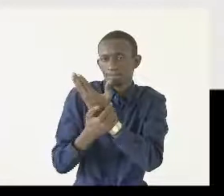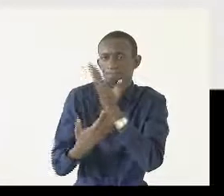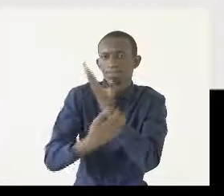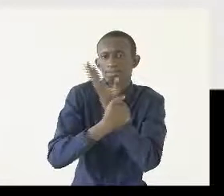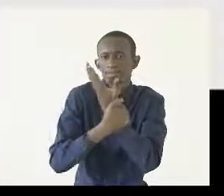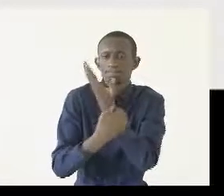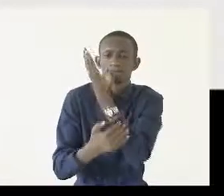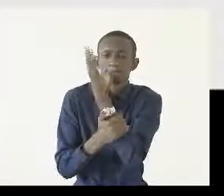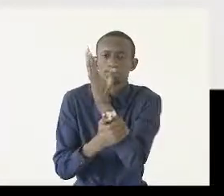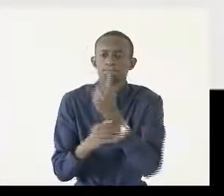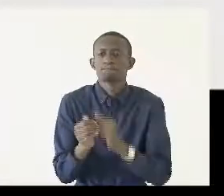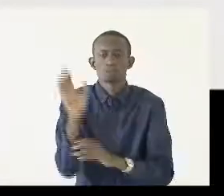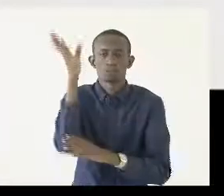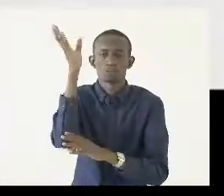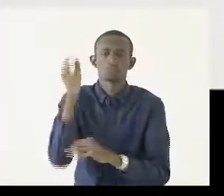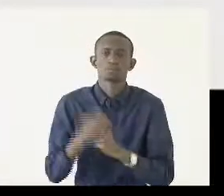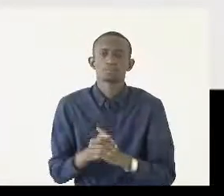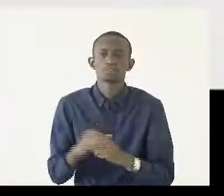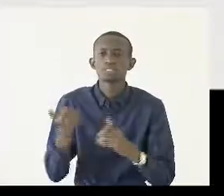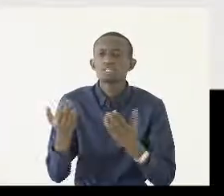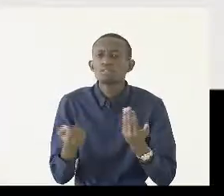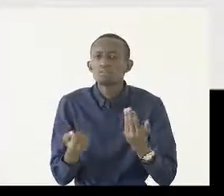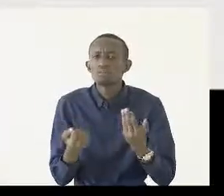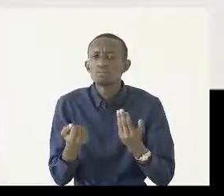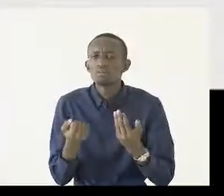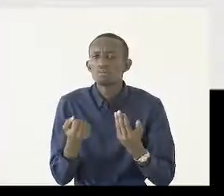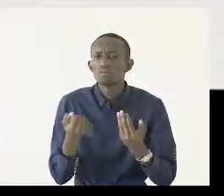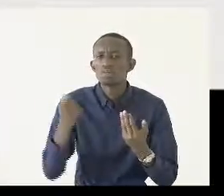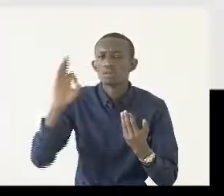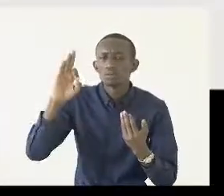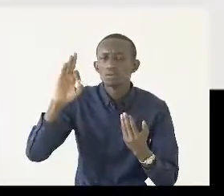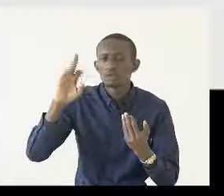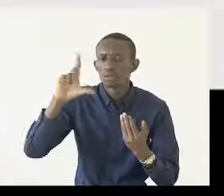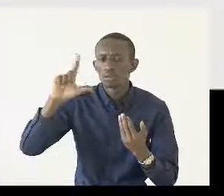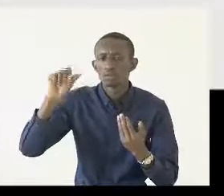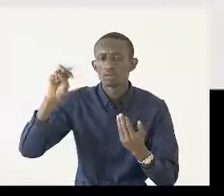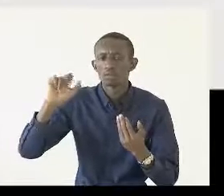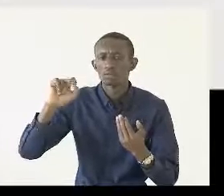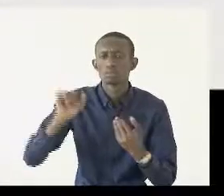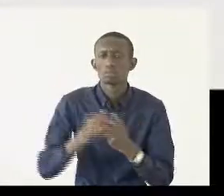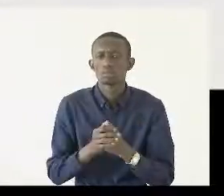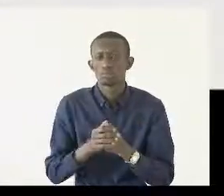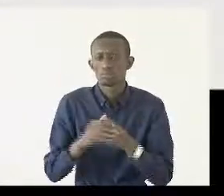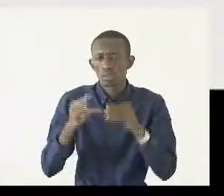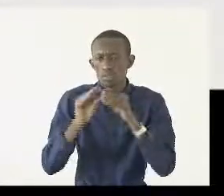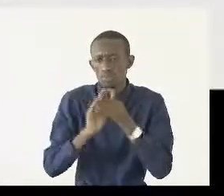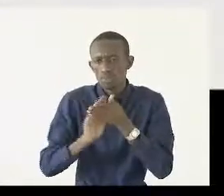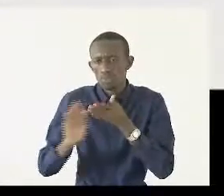plant. Then it has leaf lamina. This lamina is very important. Thin, flat, and